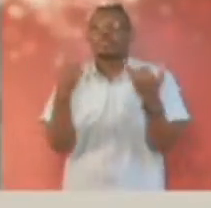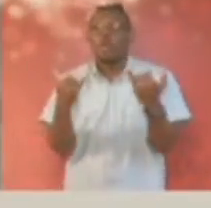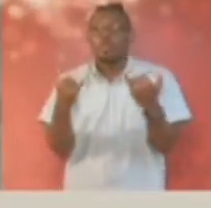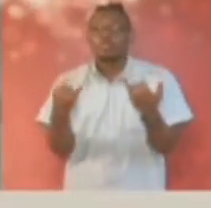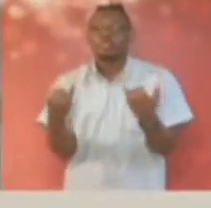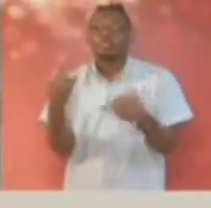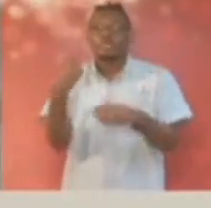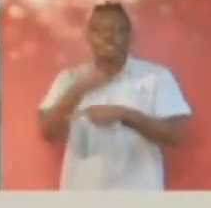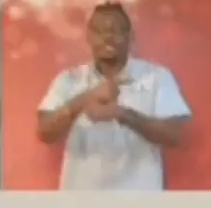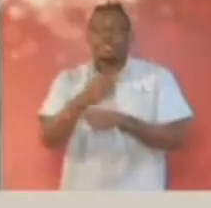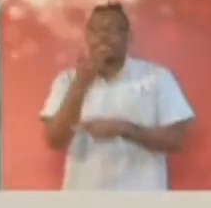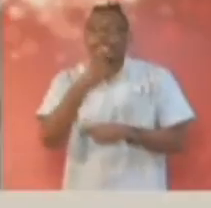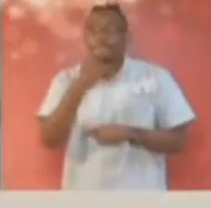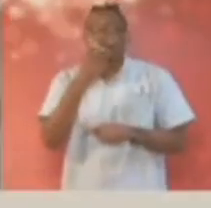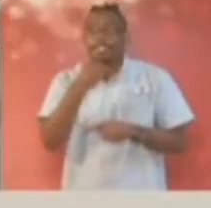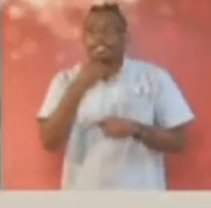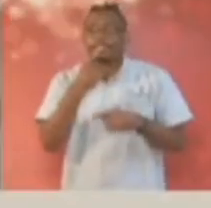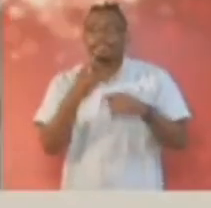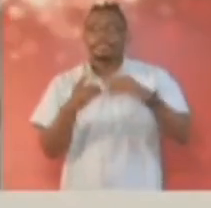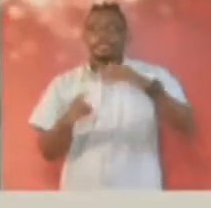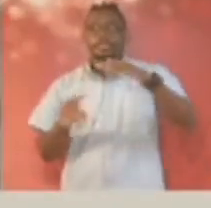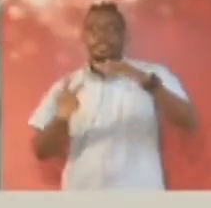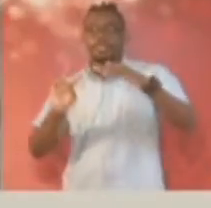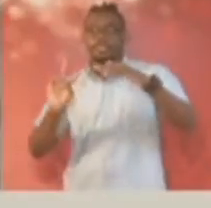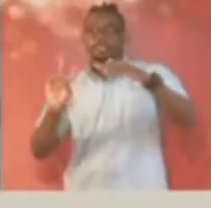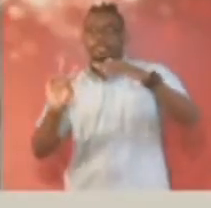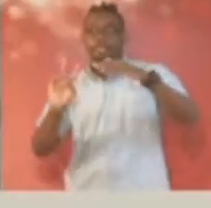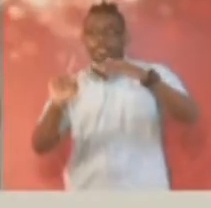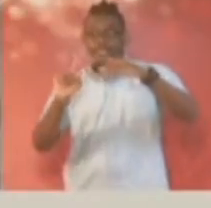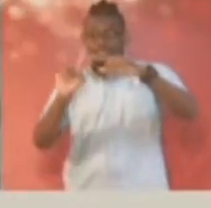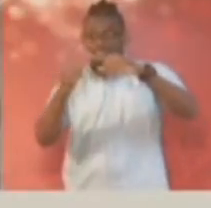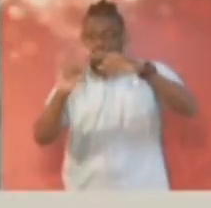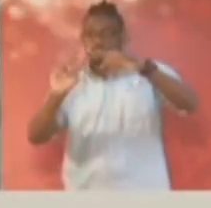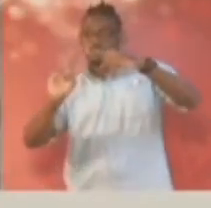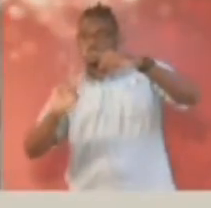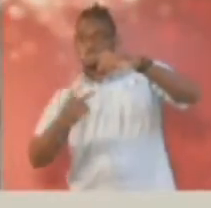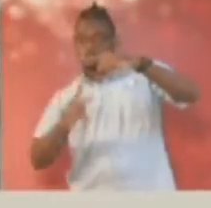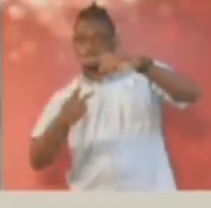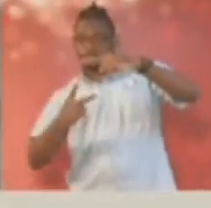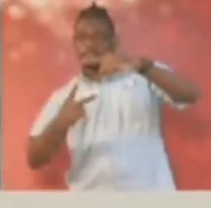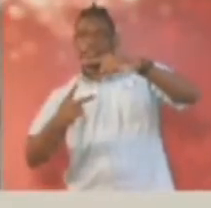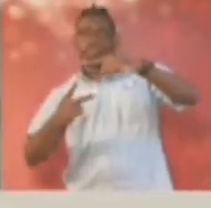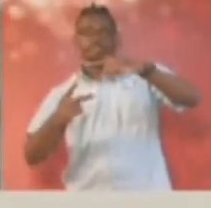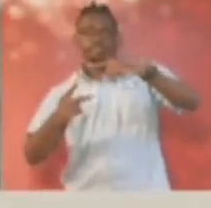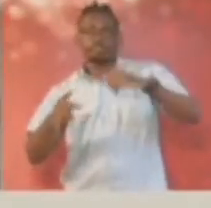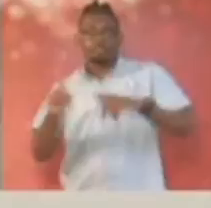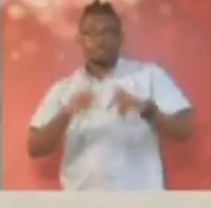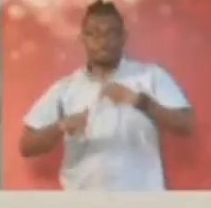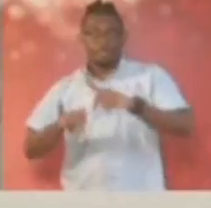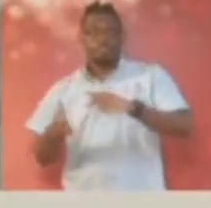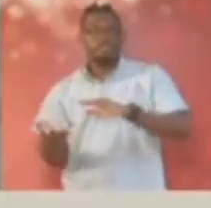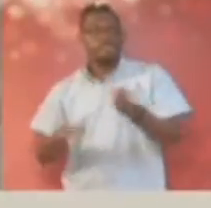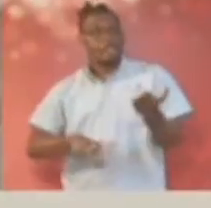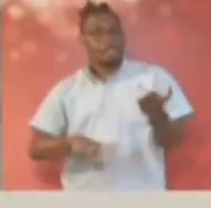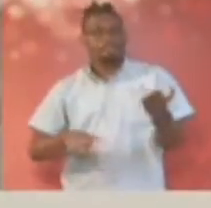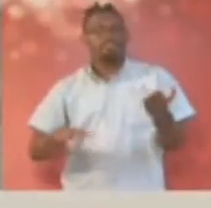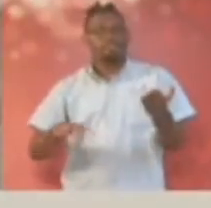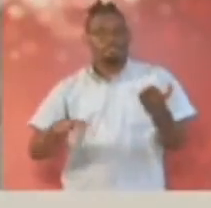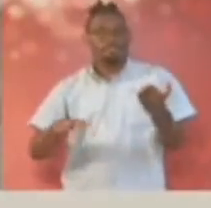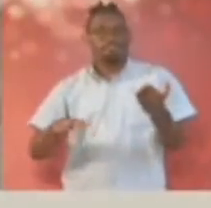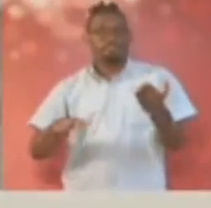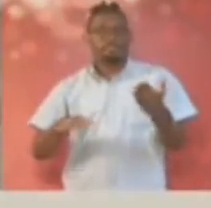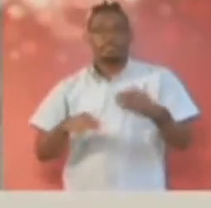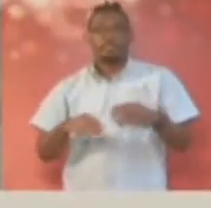is the 2nd leading cause of death. So you will see what the situation. So we have much more